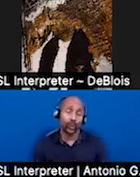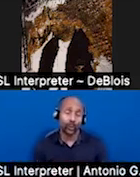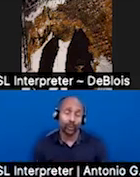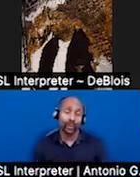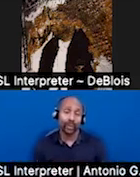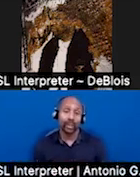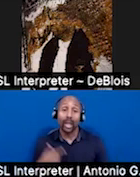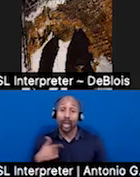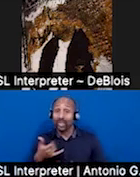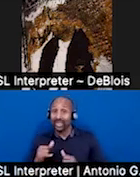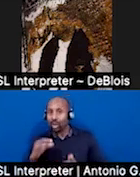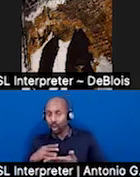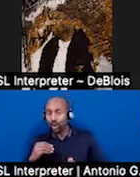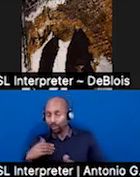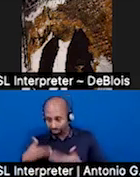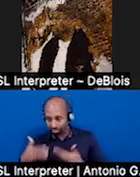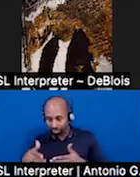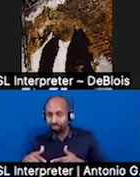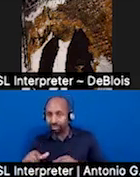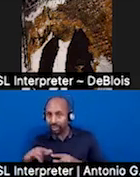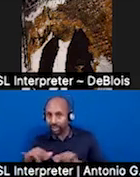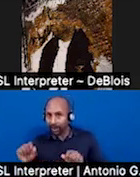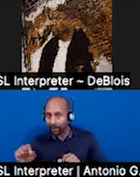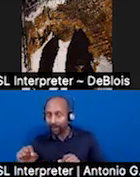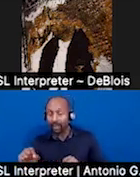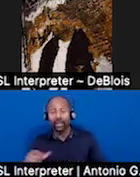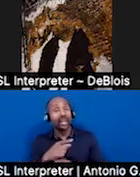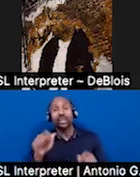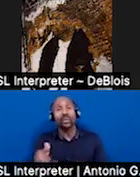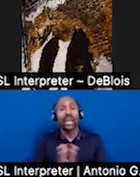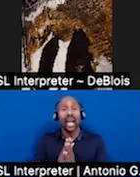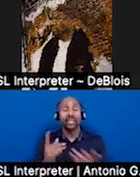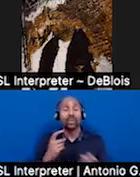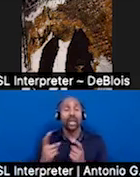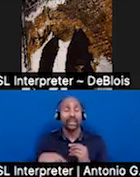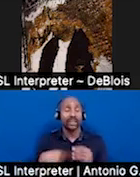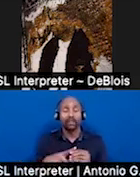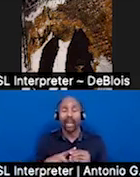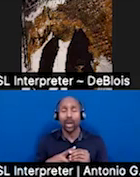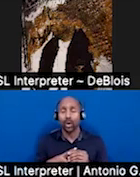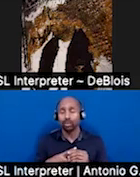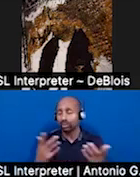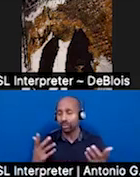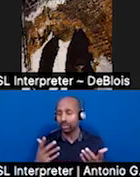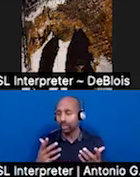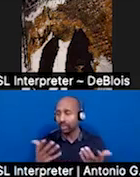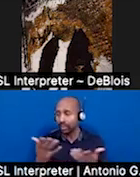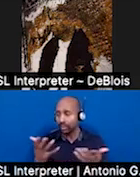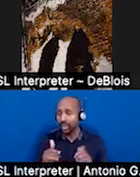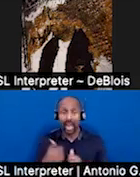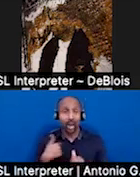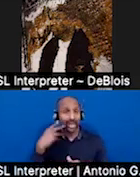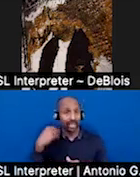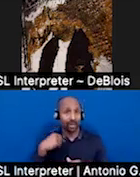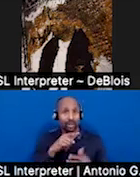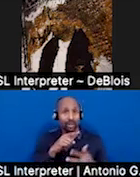still learning as well, and you know, feel free to ask questions about how we have to go through the barriers ourselves sometimes. So